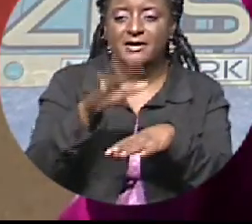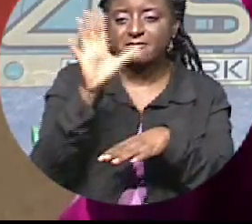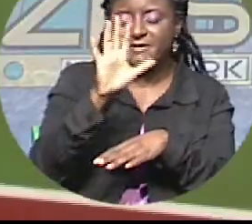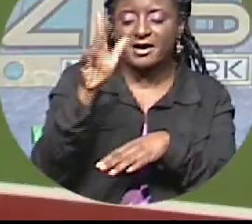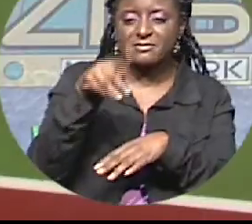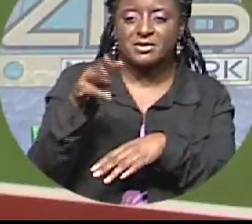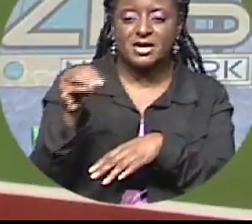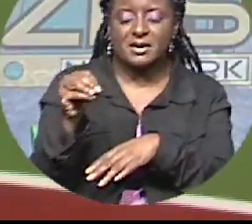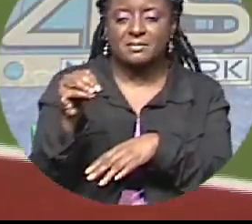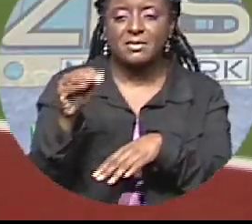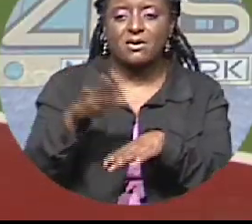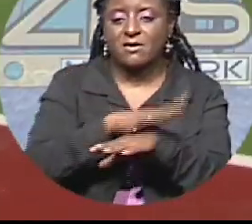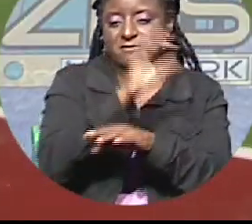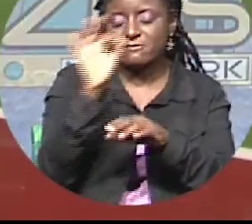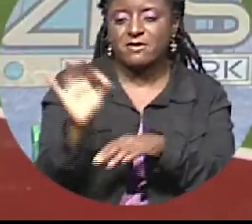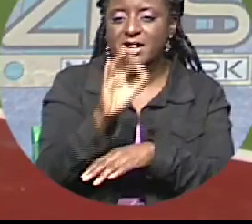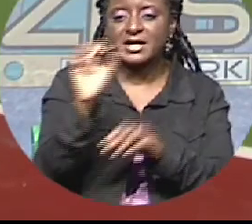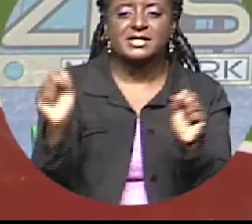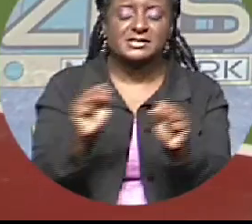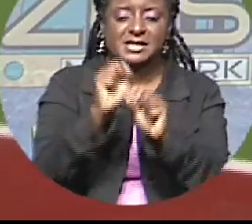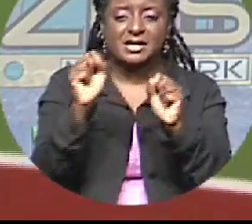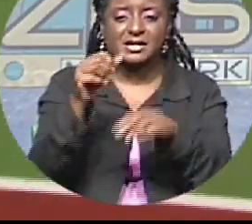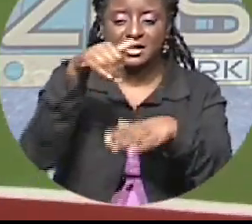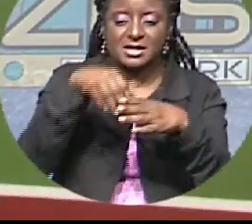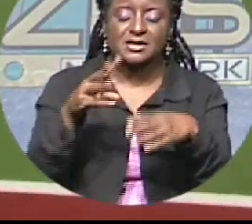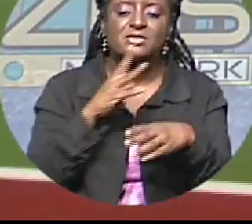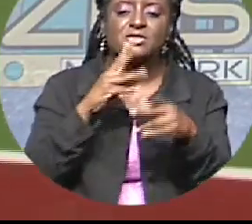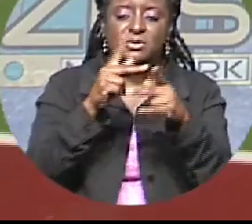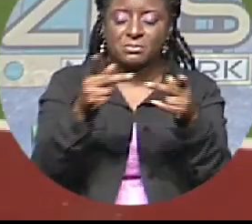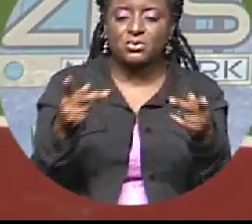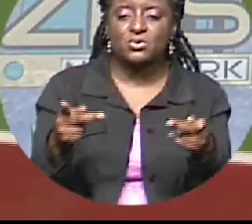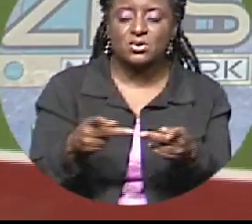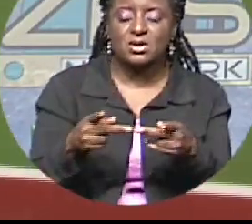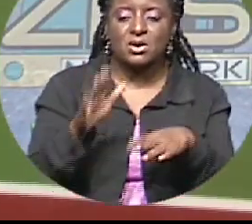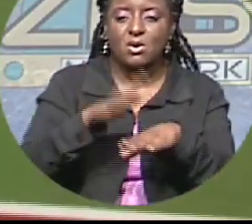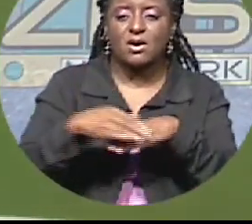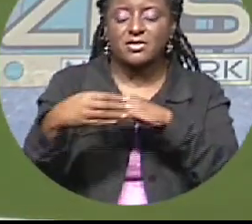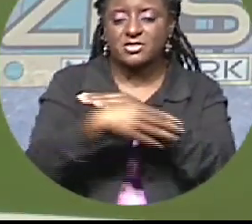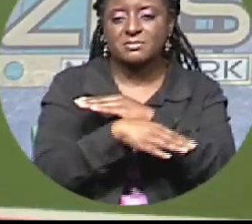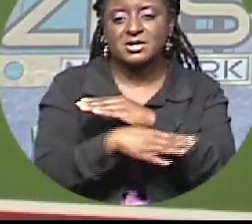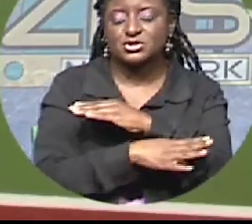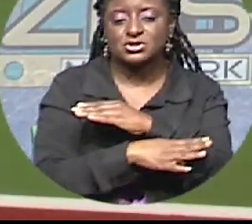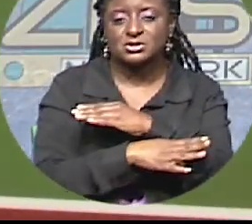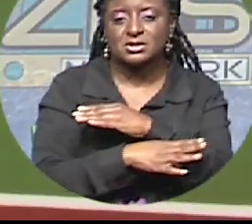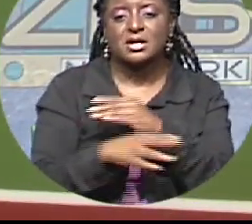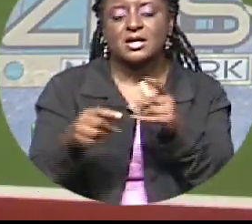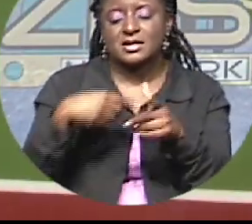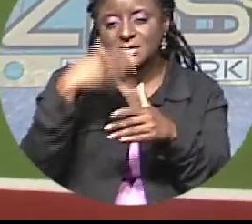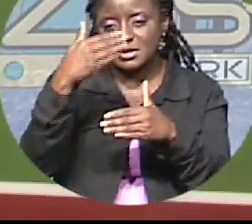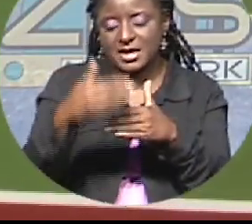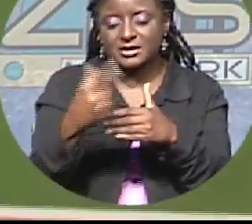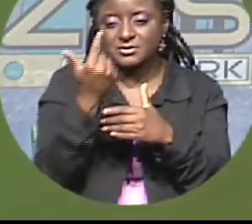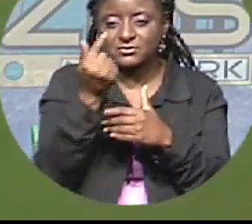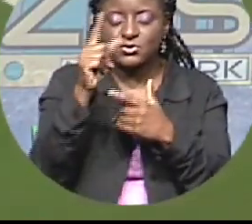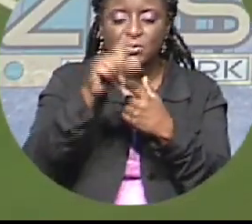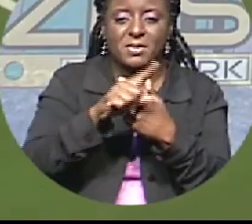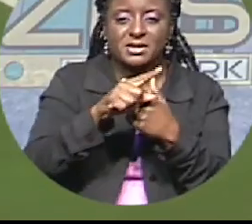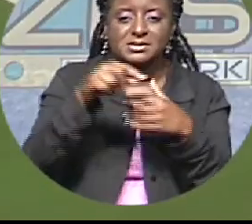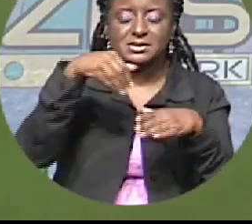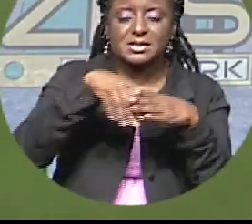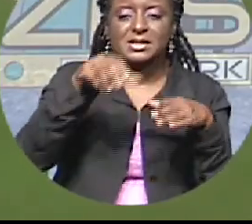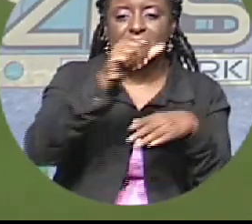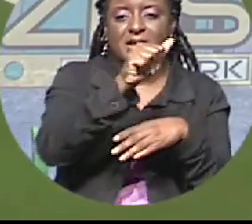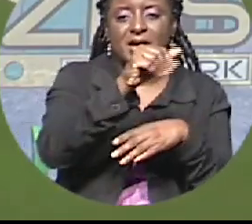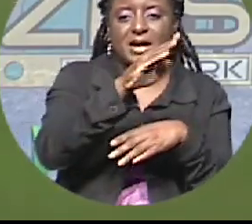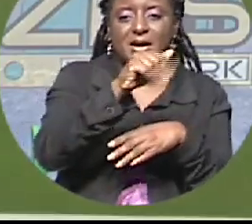and on the beach. I have another workout session planned for Acklands and for Abaco in the next coming months, and then I'm considering